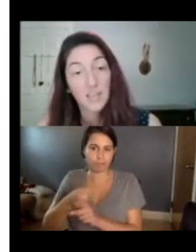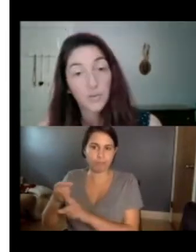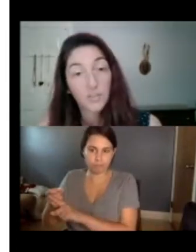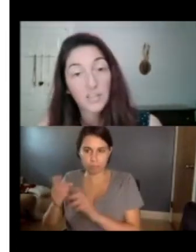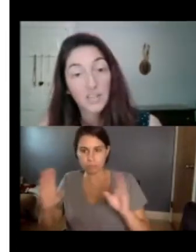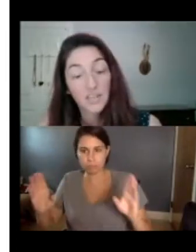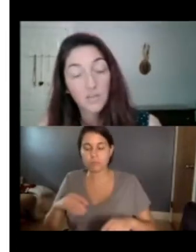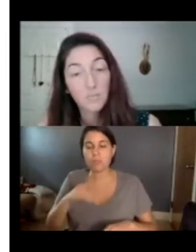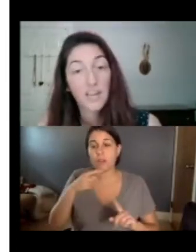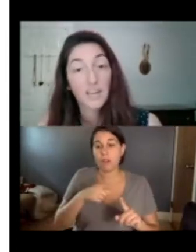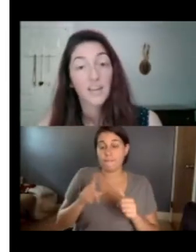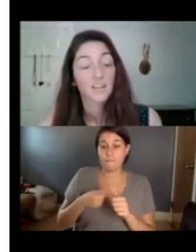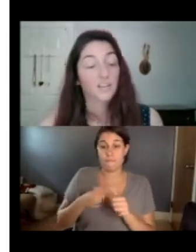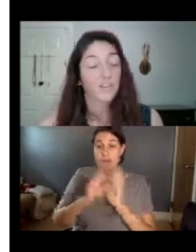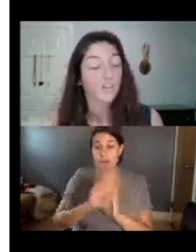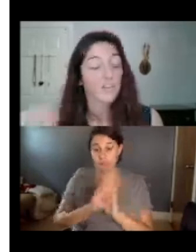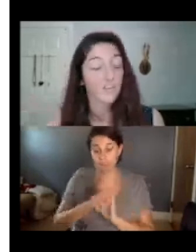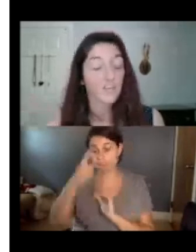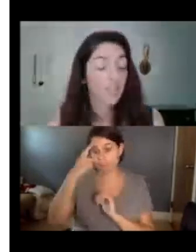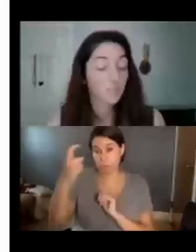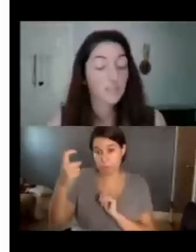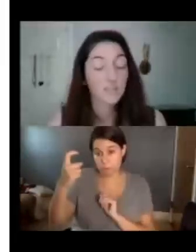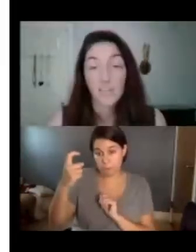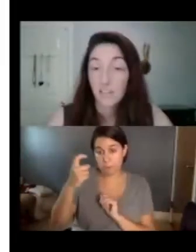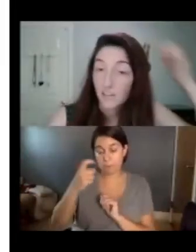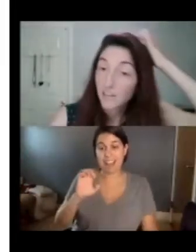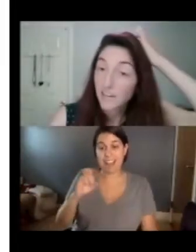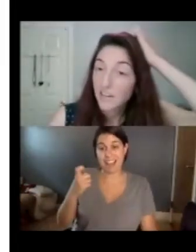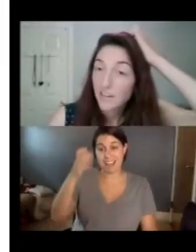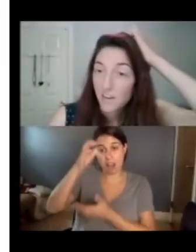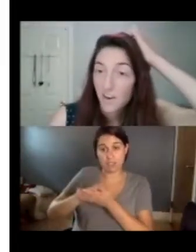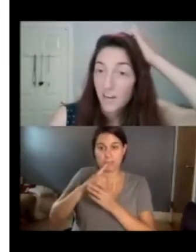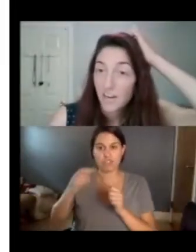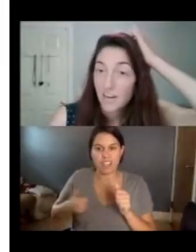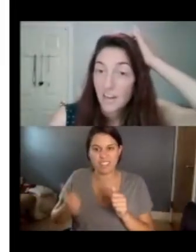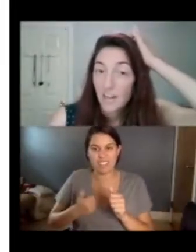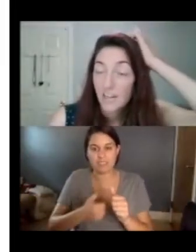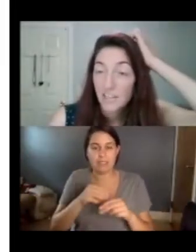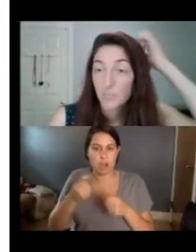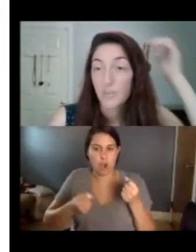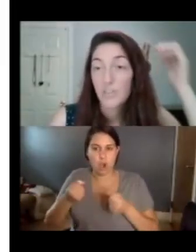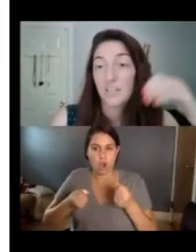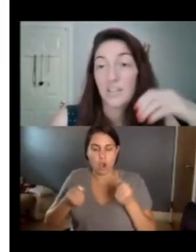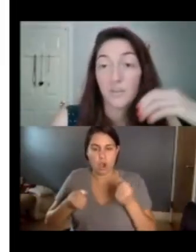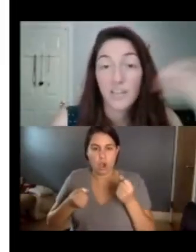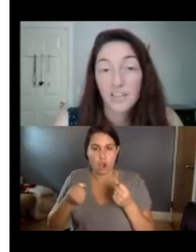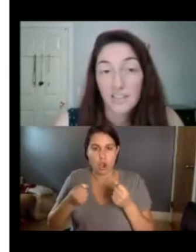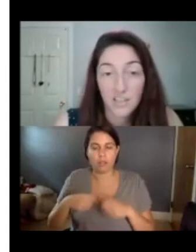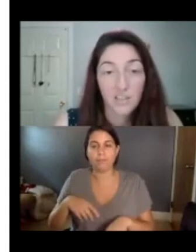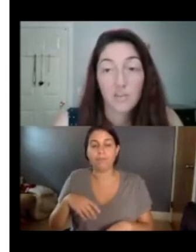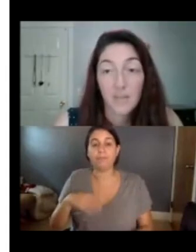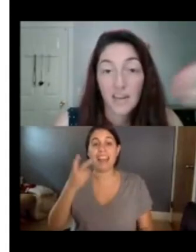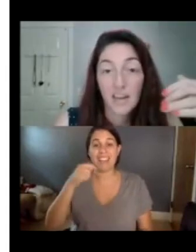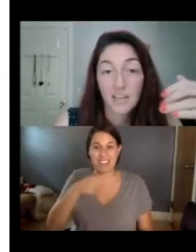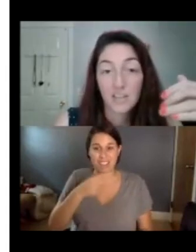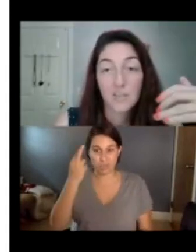first example, she dreams again that her ex-husband is chasing her in a car. And at some point, she realizes that